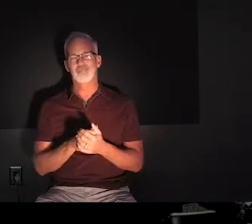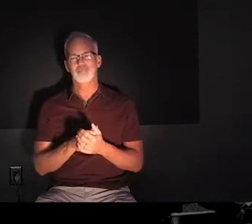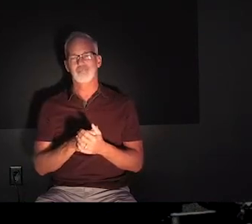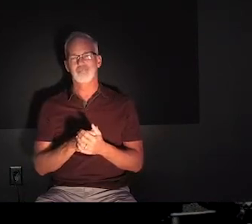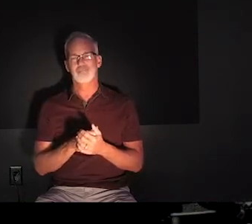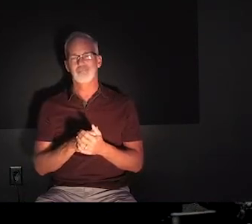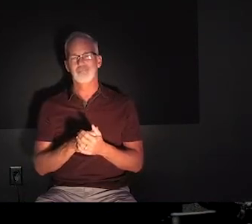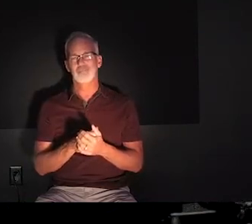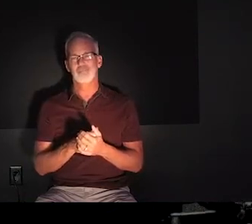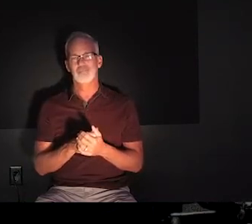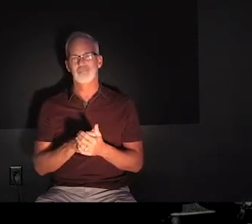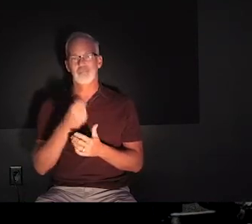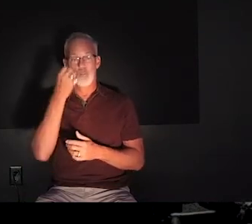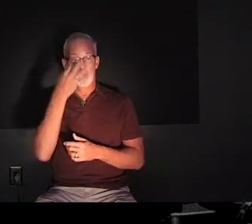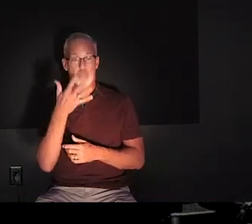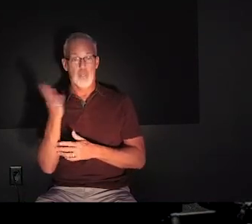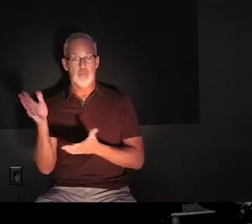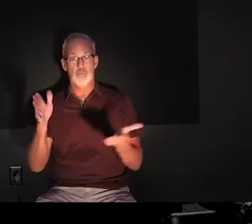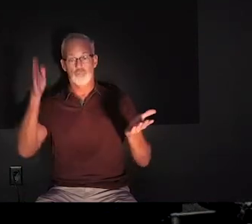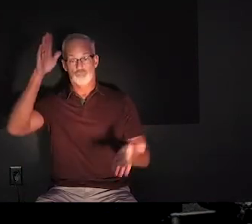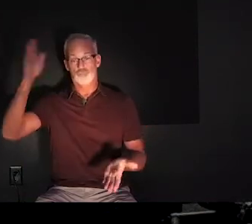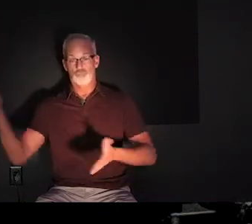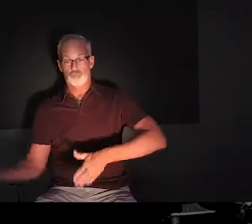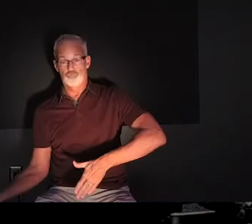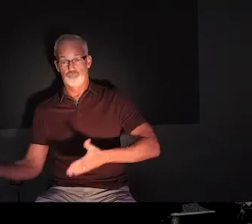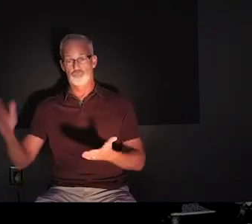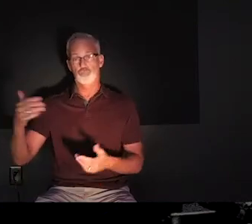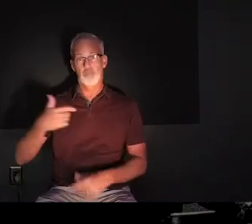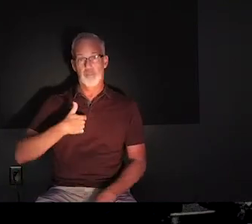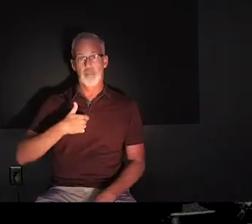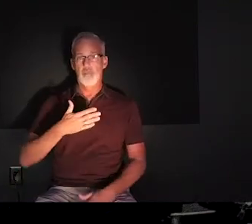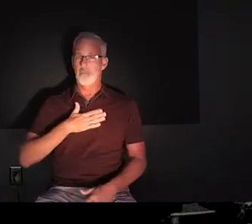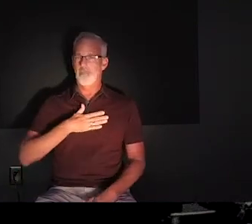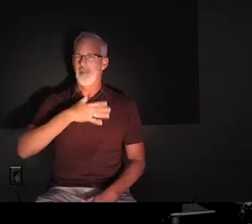and the pastor, which was my dad, stood behind me,